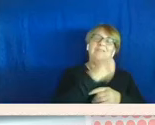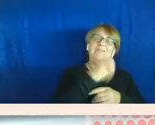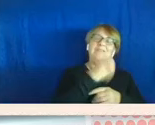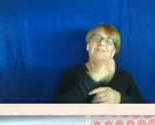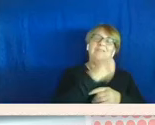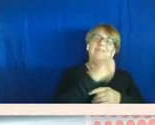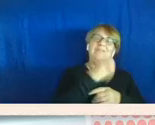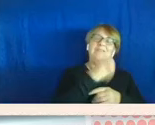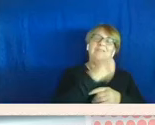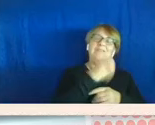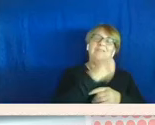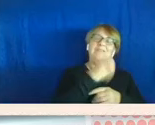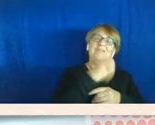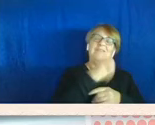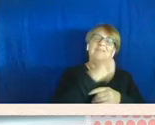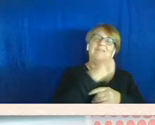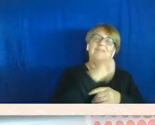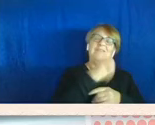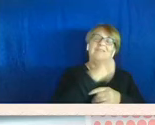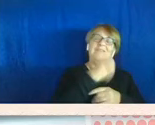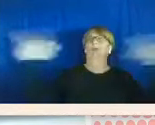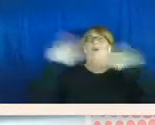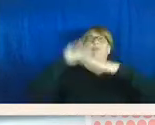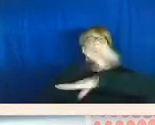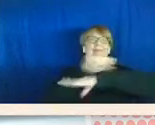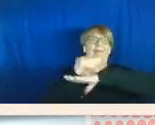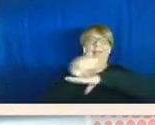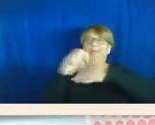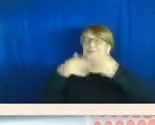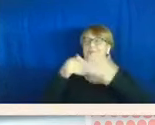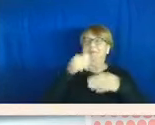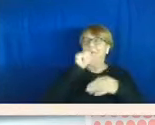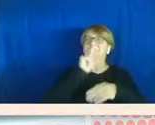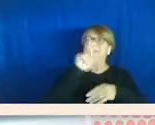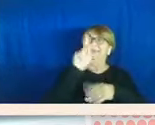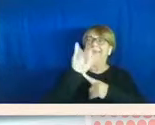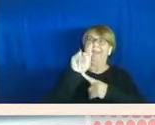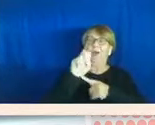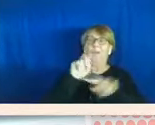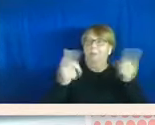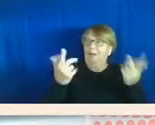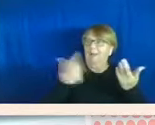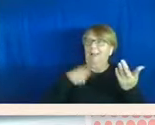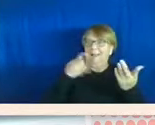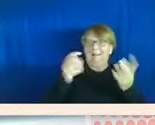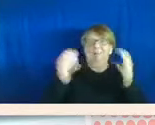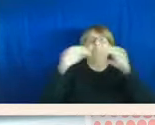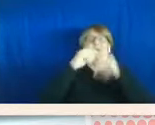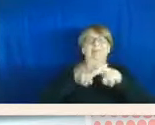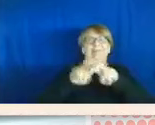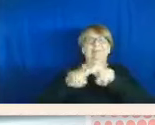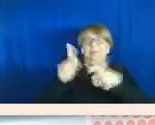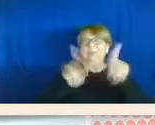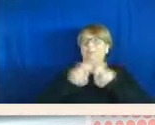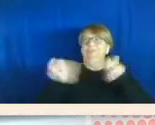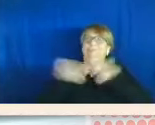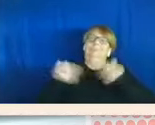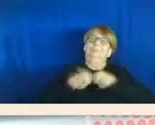there on the stage, even though it wasn't like a keynote type thing, just so we had a few more seats, because people will always have a lot of questions about